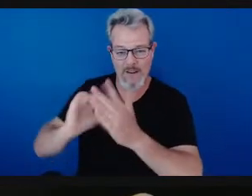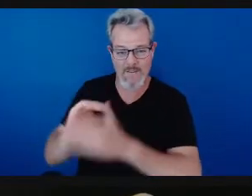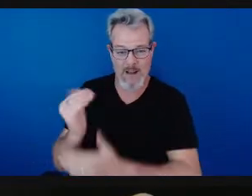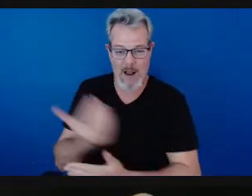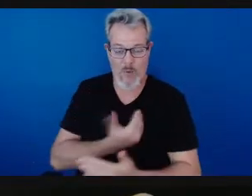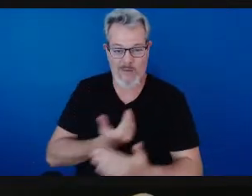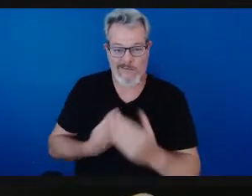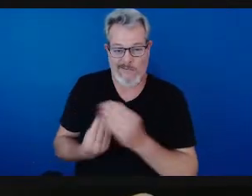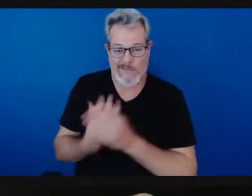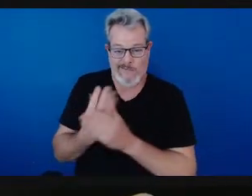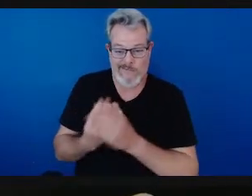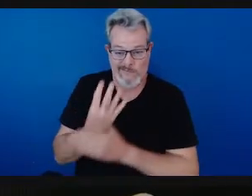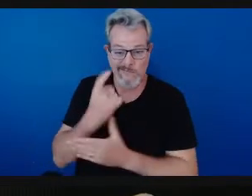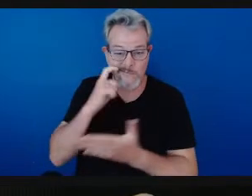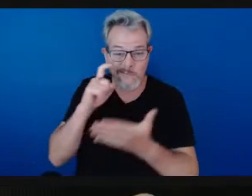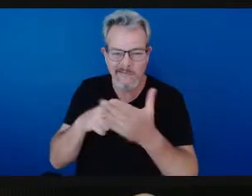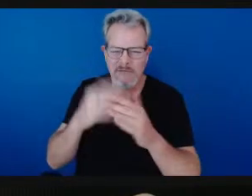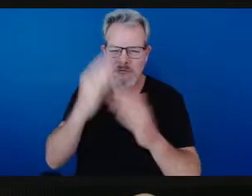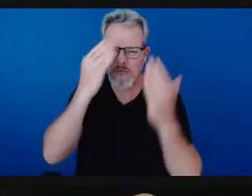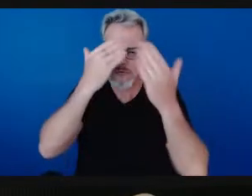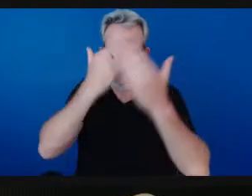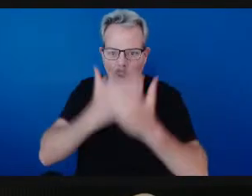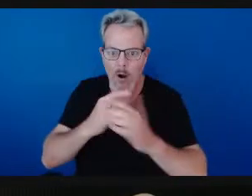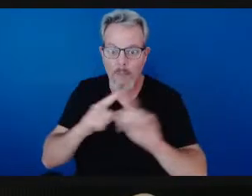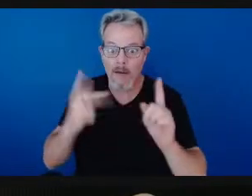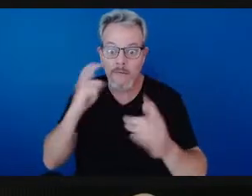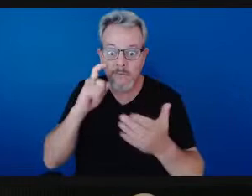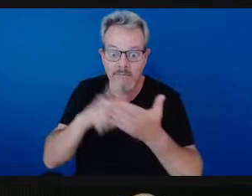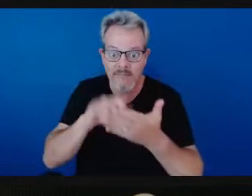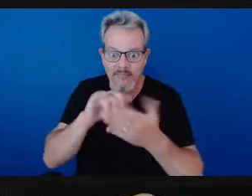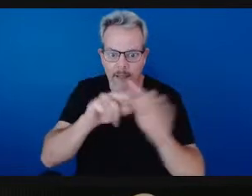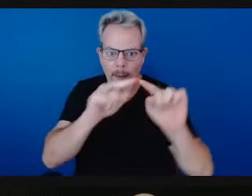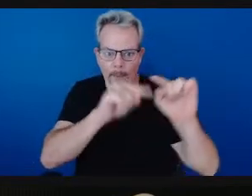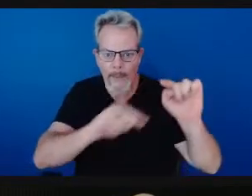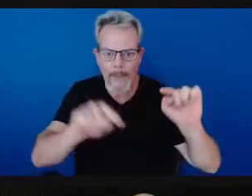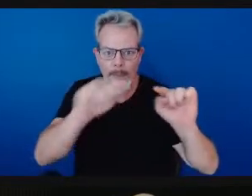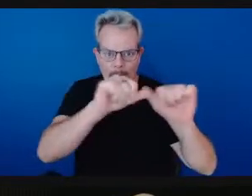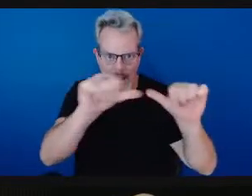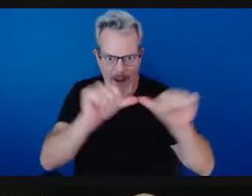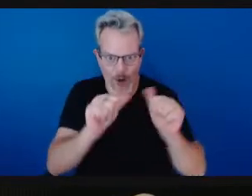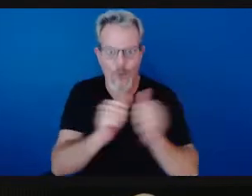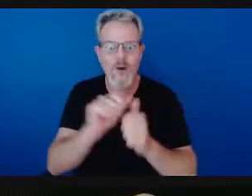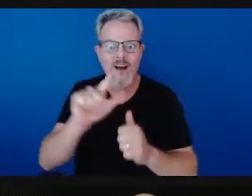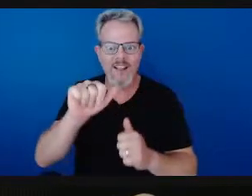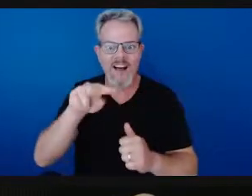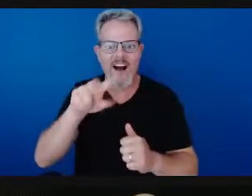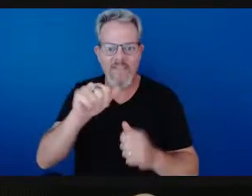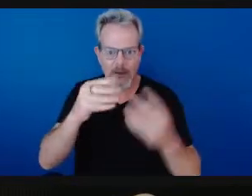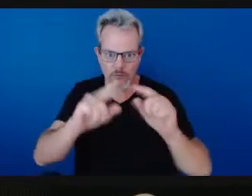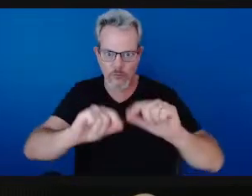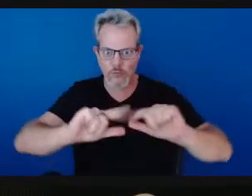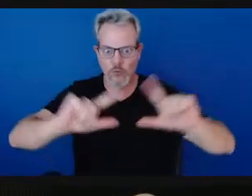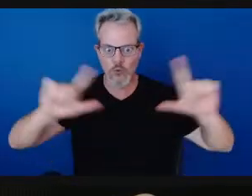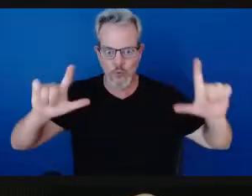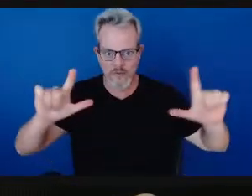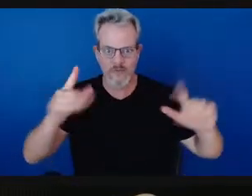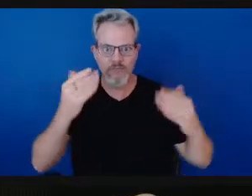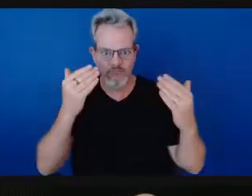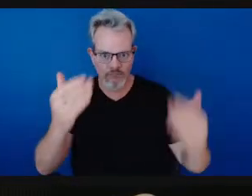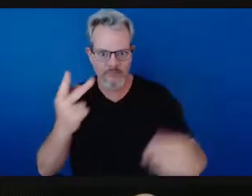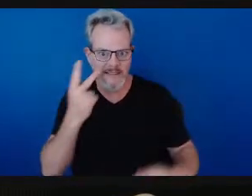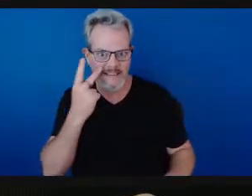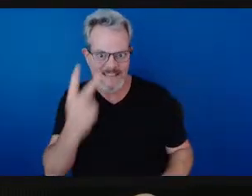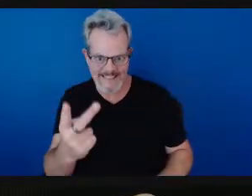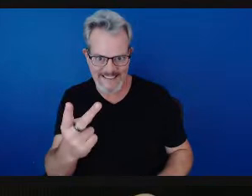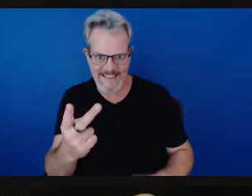House. So mostly you see a bunch of dark. The lava is actually in this pit over here. So let me give that a zoom in, give you a chance to see it. There you see